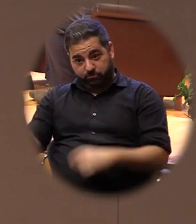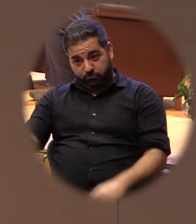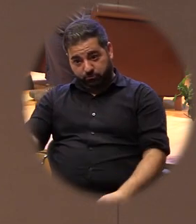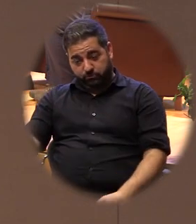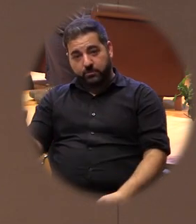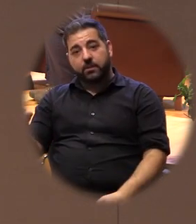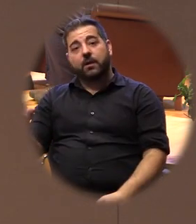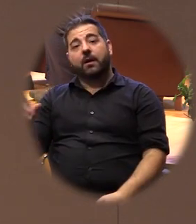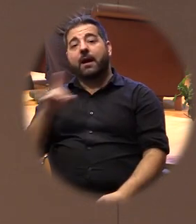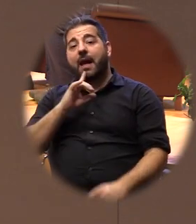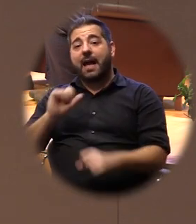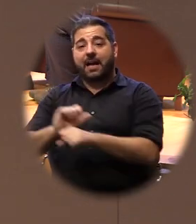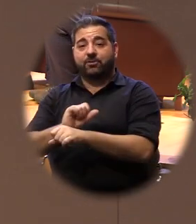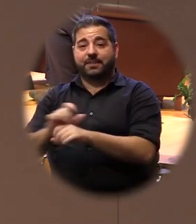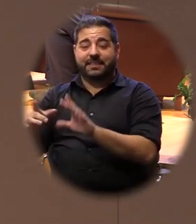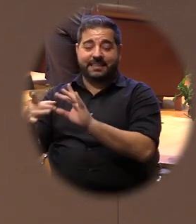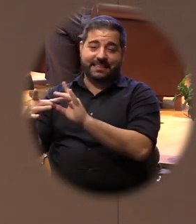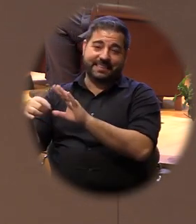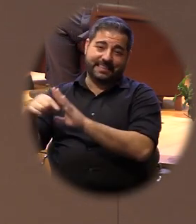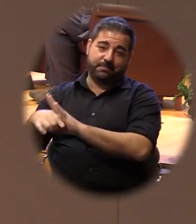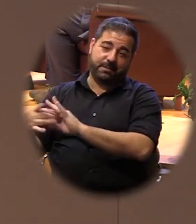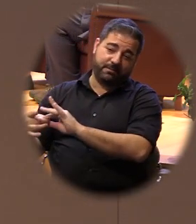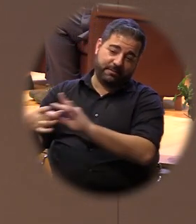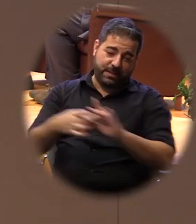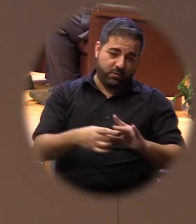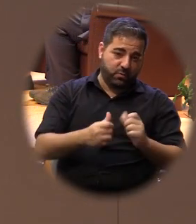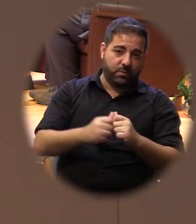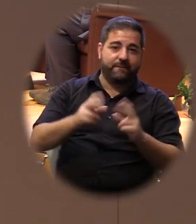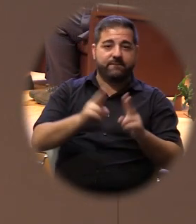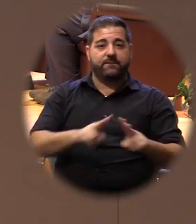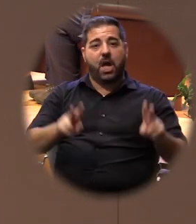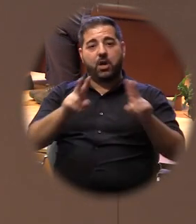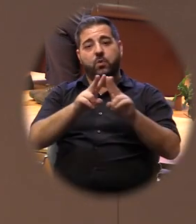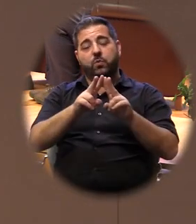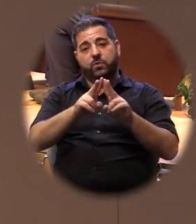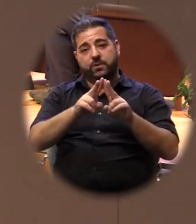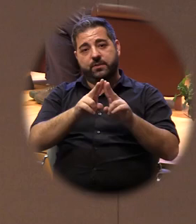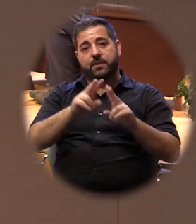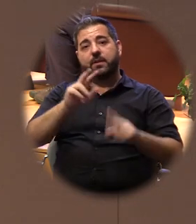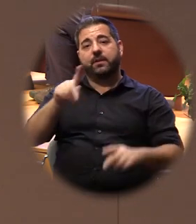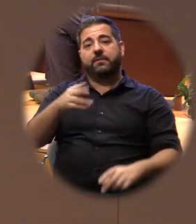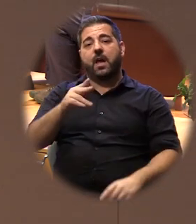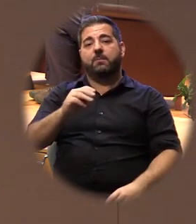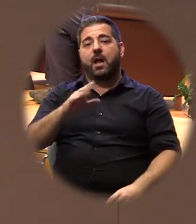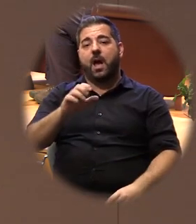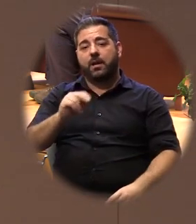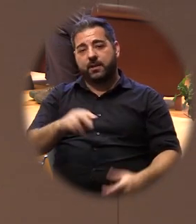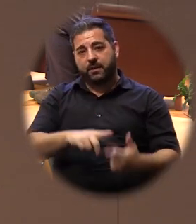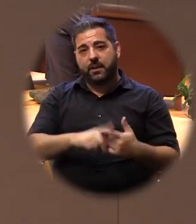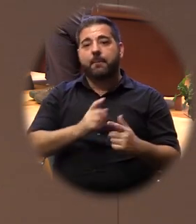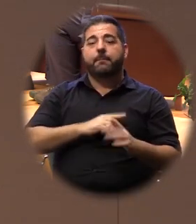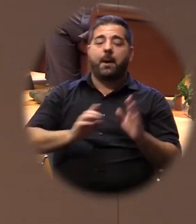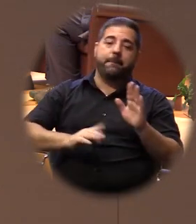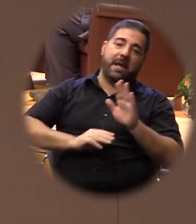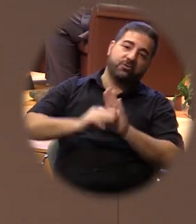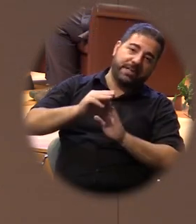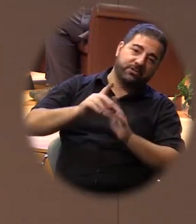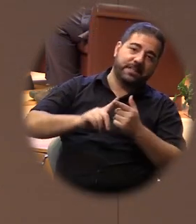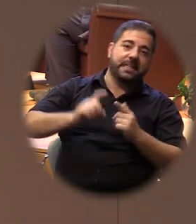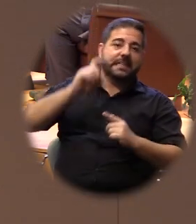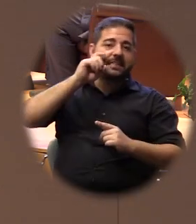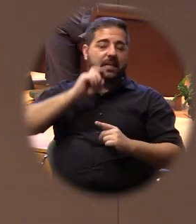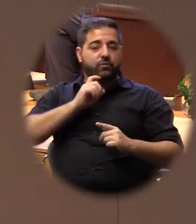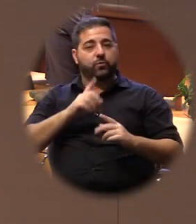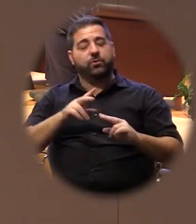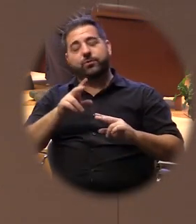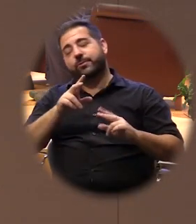are actually deeply associated with the values phenomenon about maturation, young adultification, sexualization,